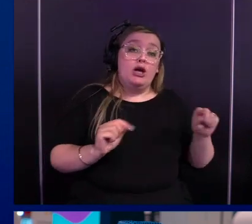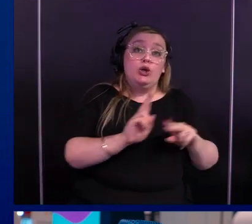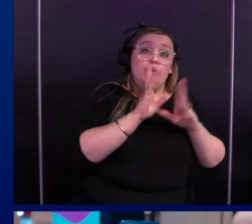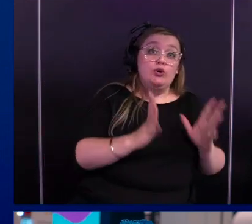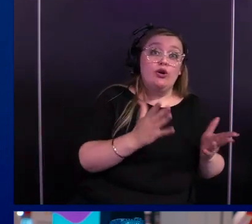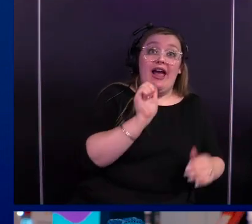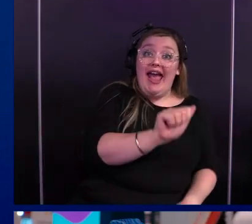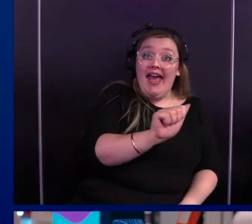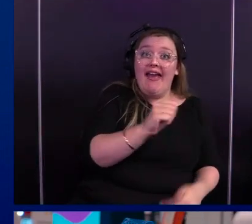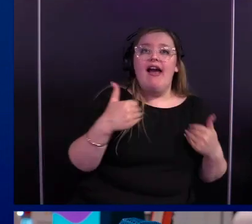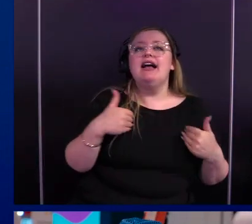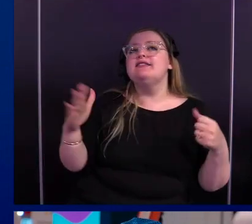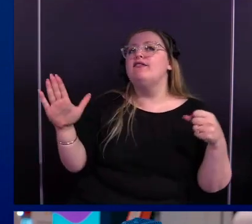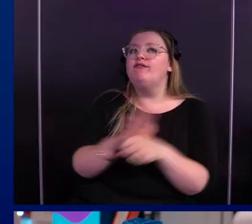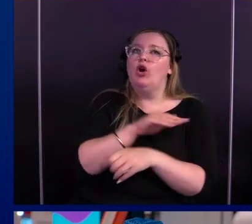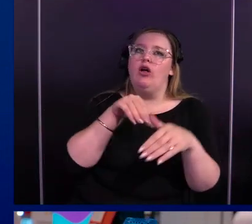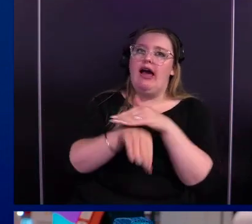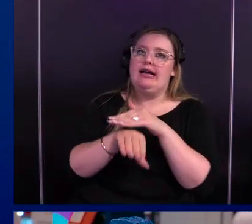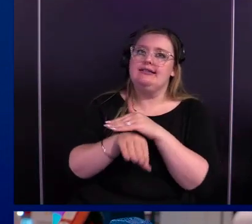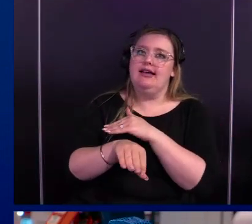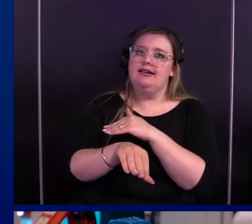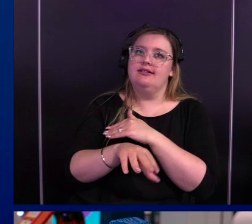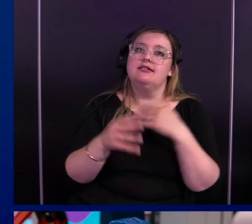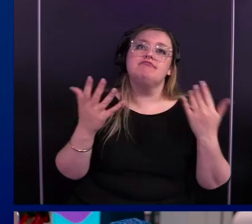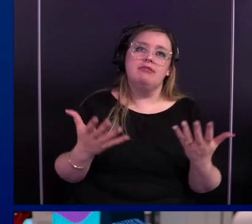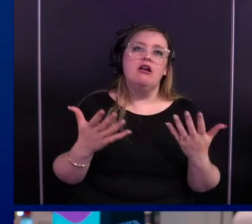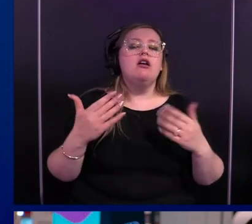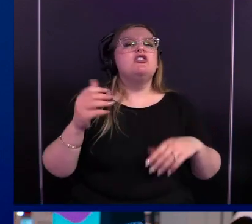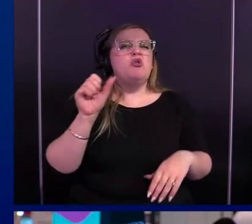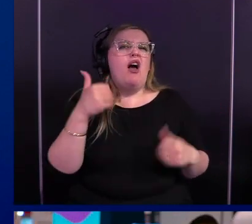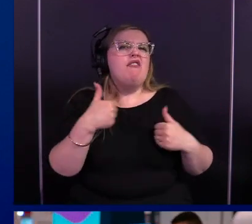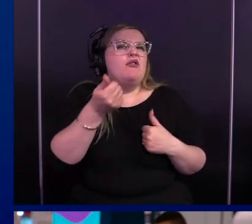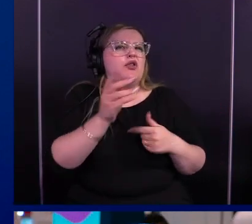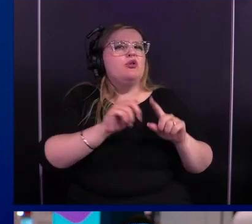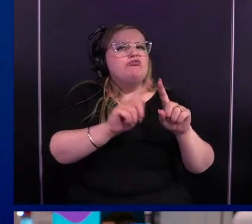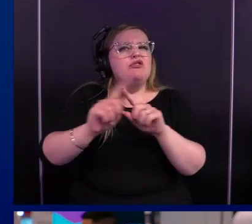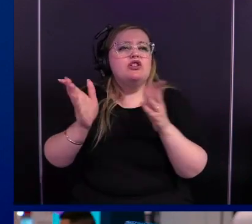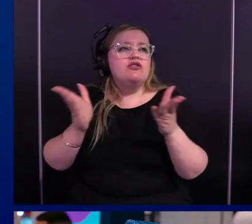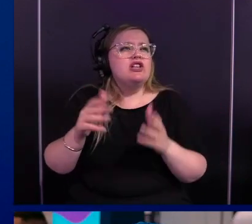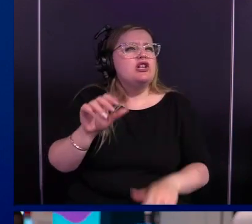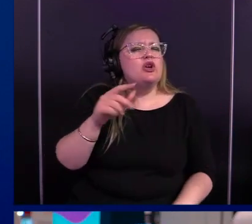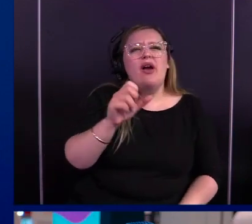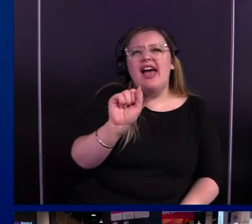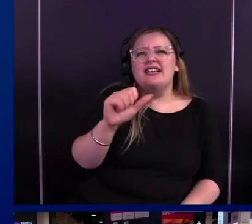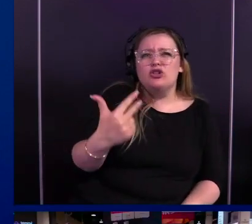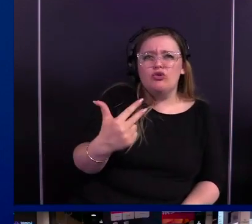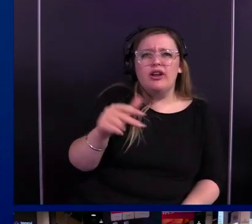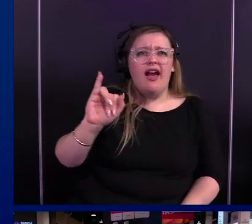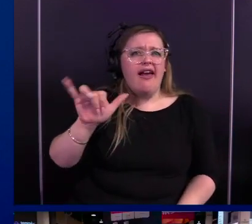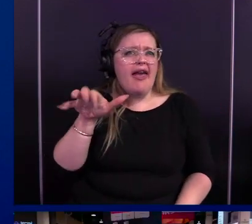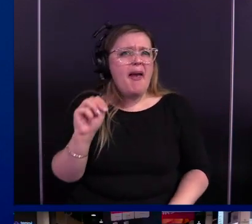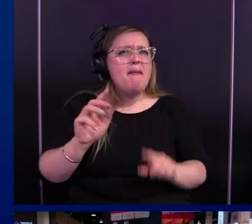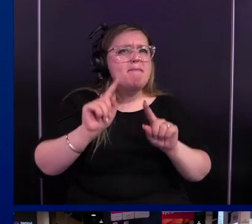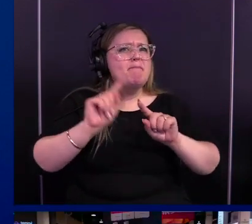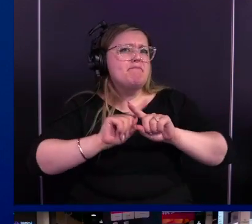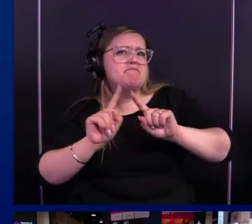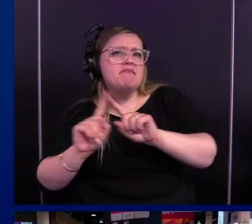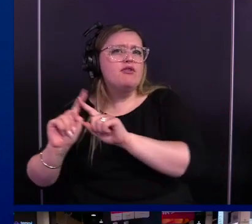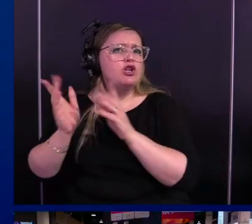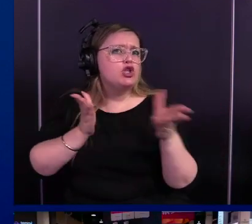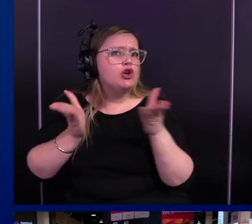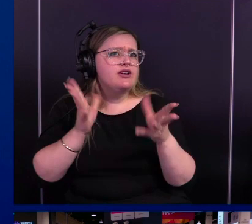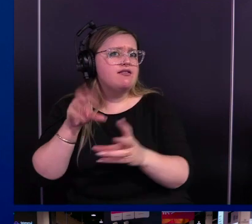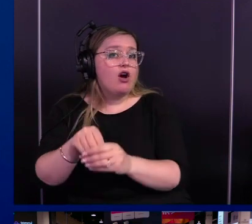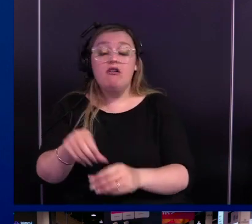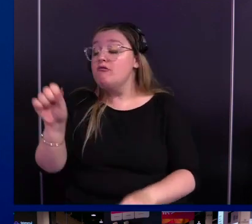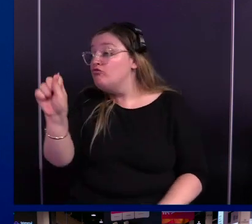So we're going to mix a couple of services there, right? And then I think I saw, like, S3 and IAM on there. Okay. Yeah. And there's a few more, because